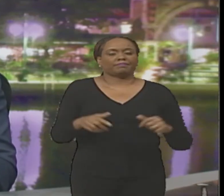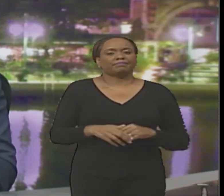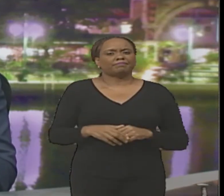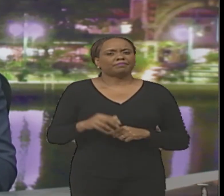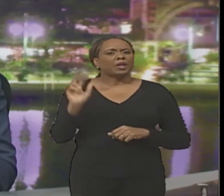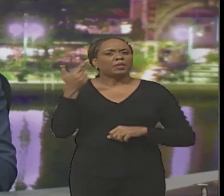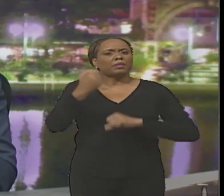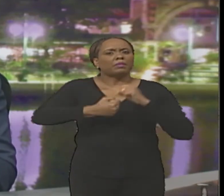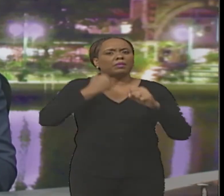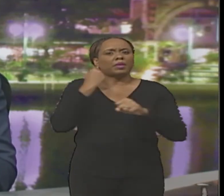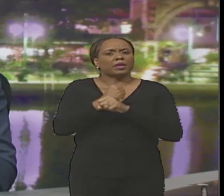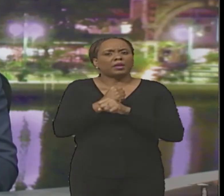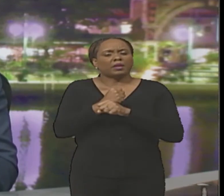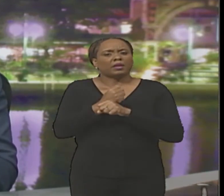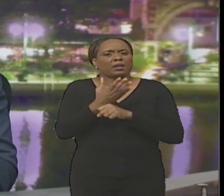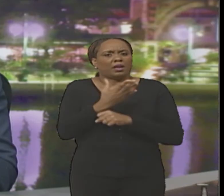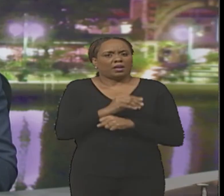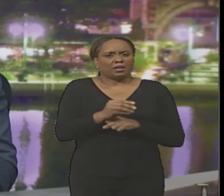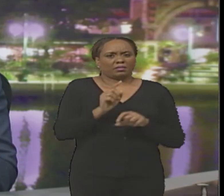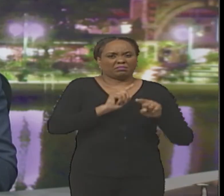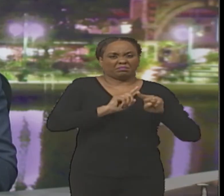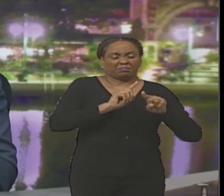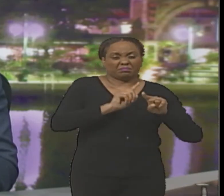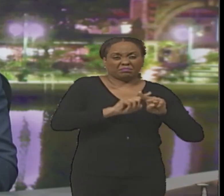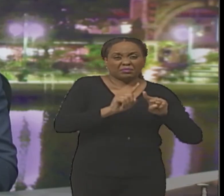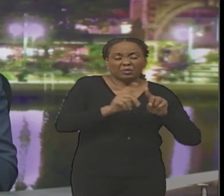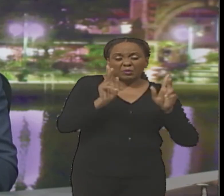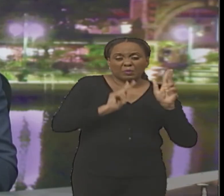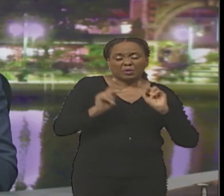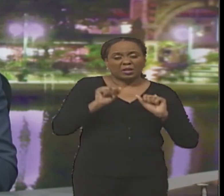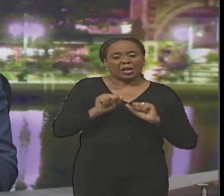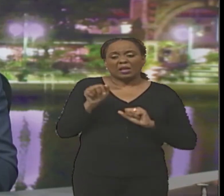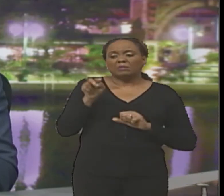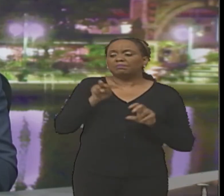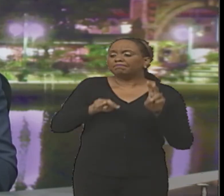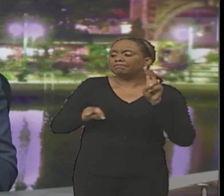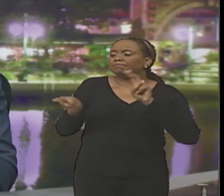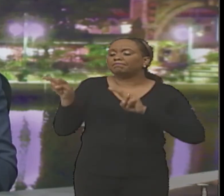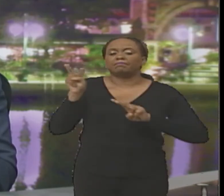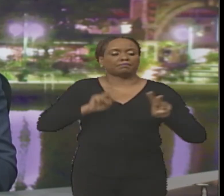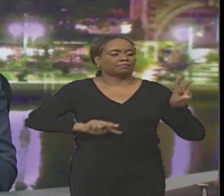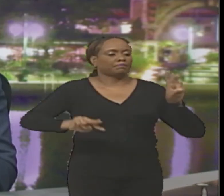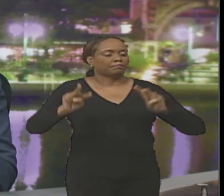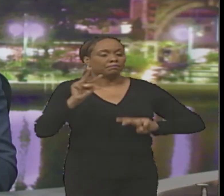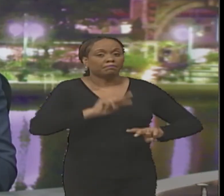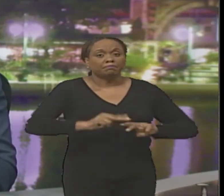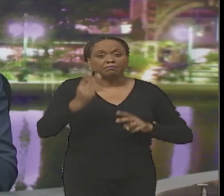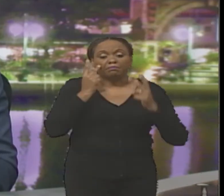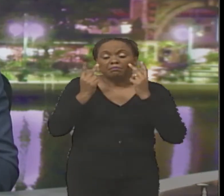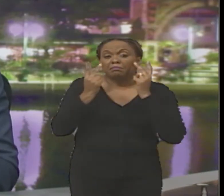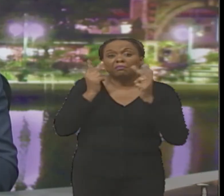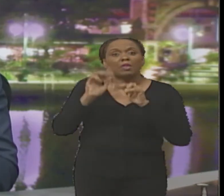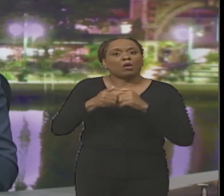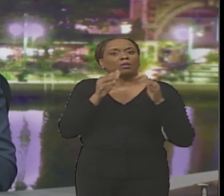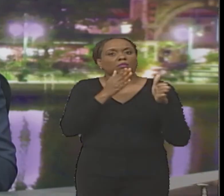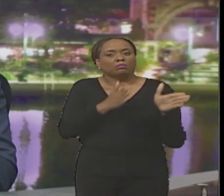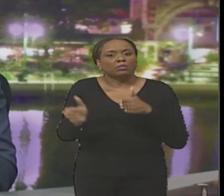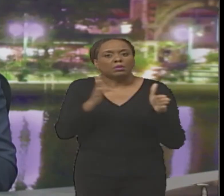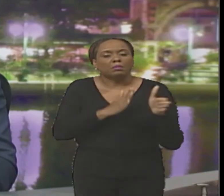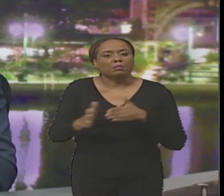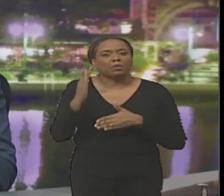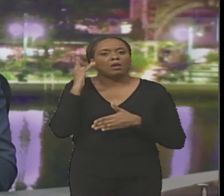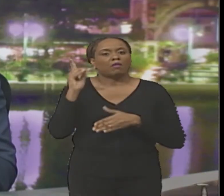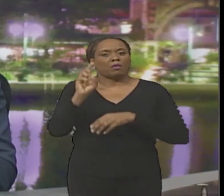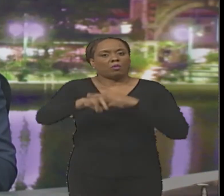provides prospective employees and school leavers with training aimed at effectively preparing them for the world of work. A number